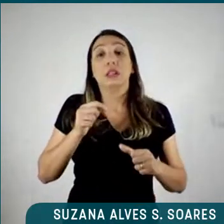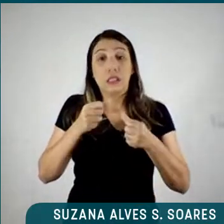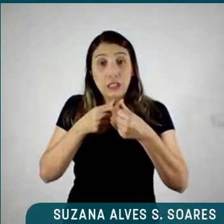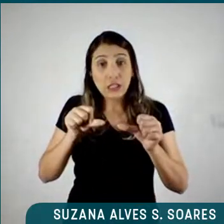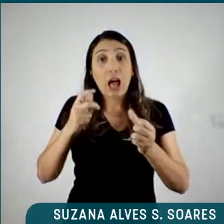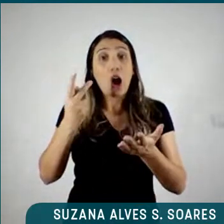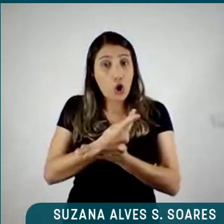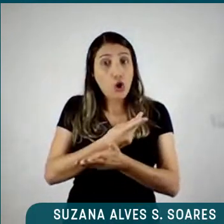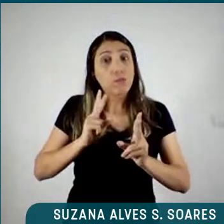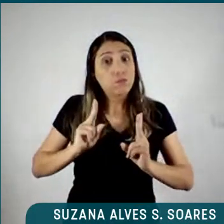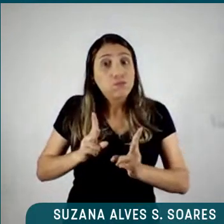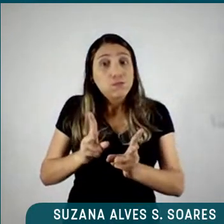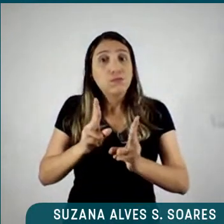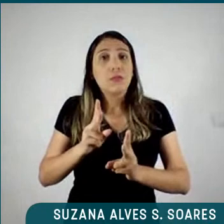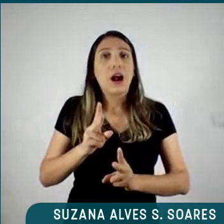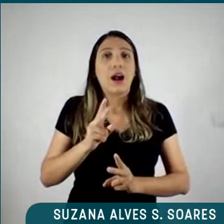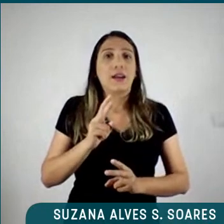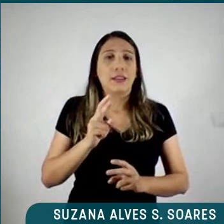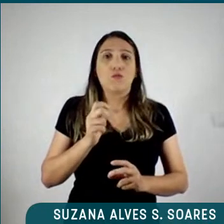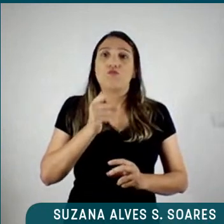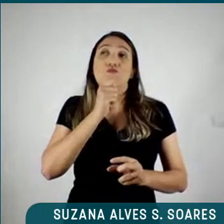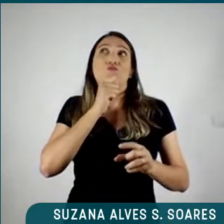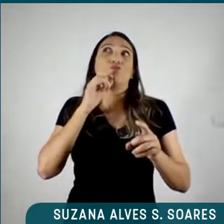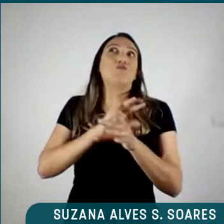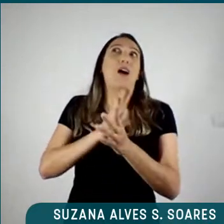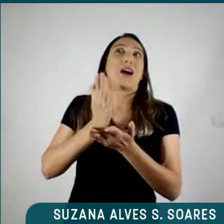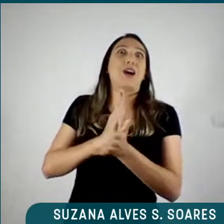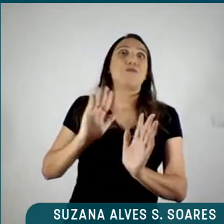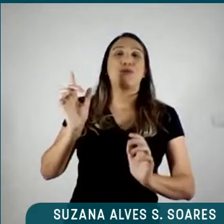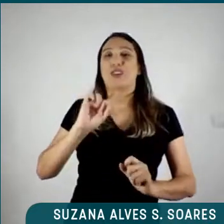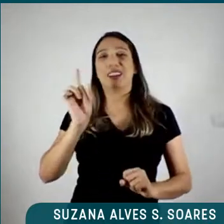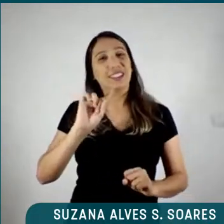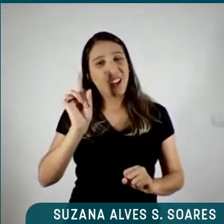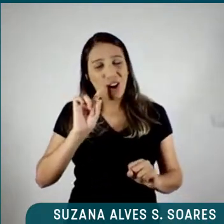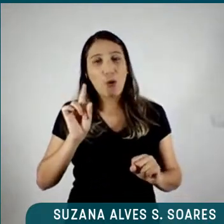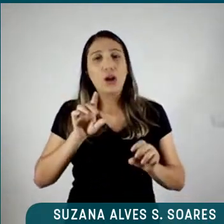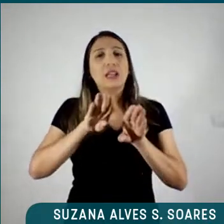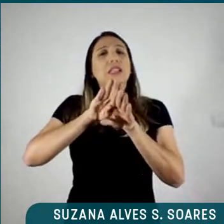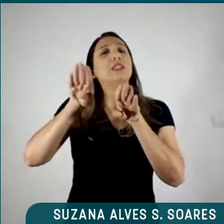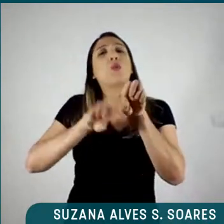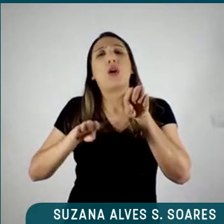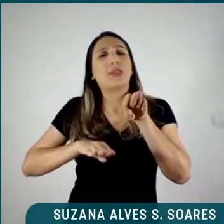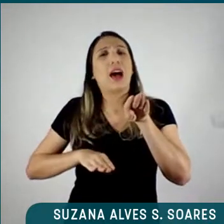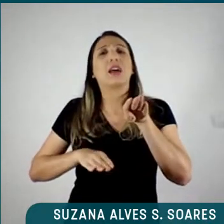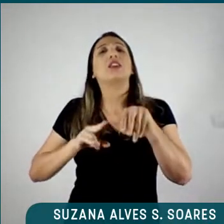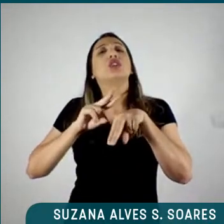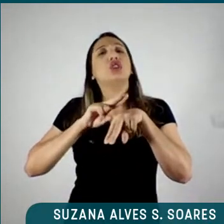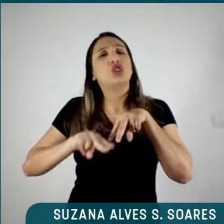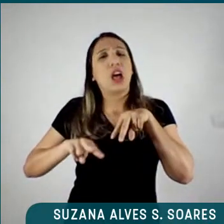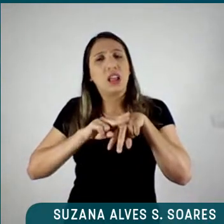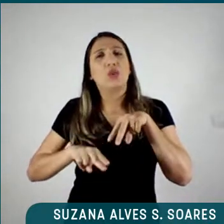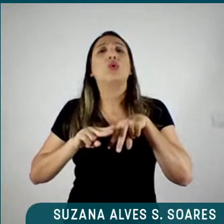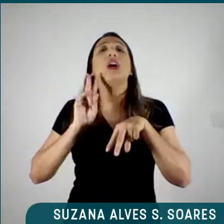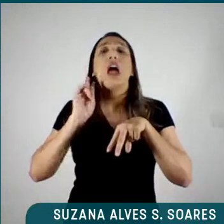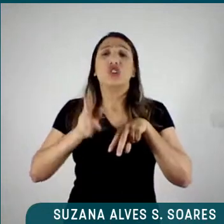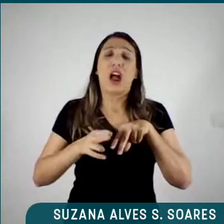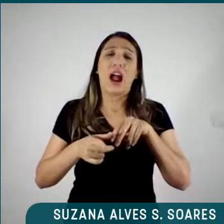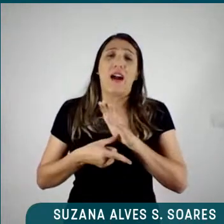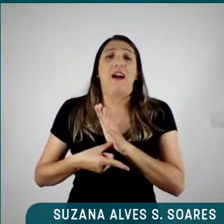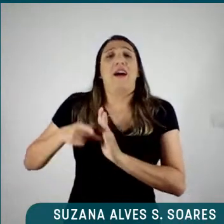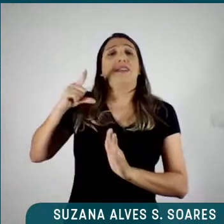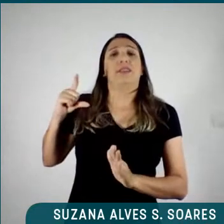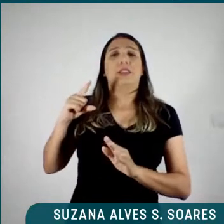and talk about the emergency and the urgency of the topic. As it was said